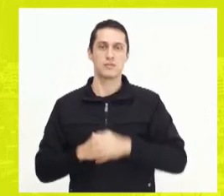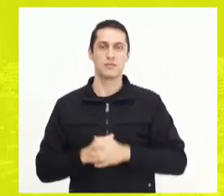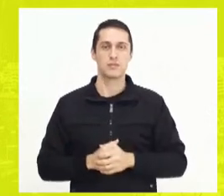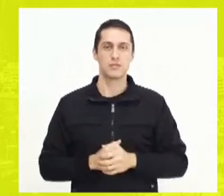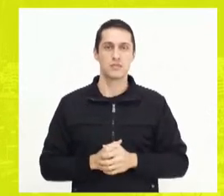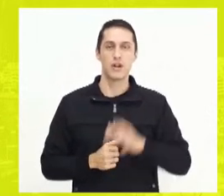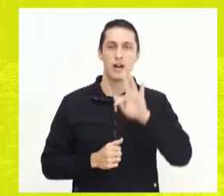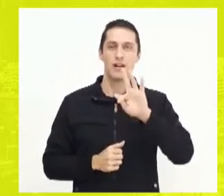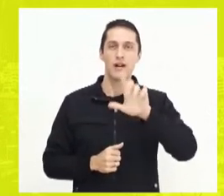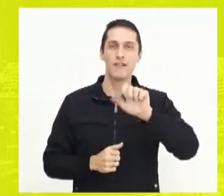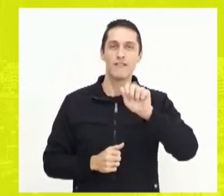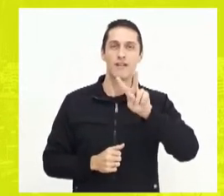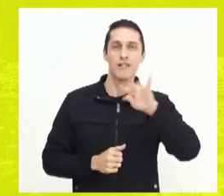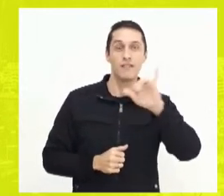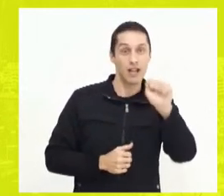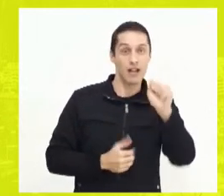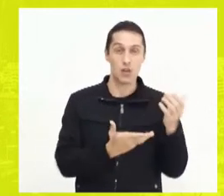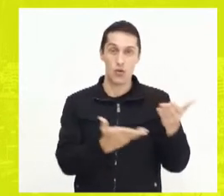health